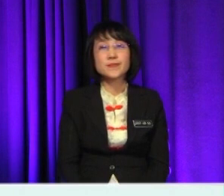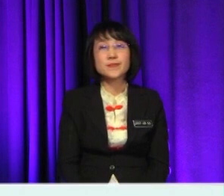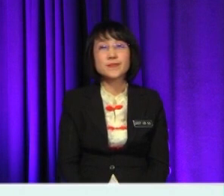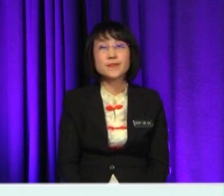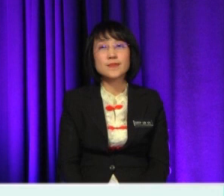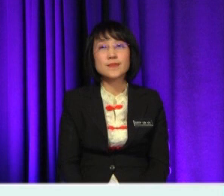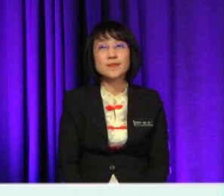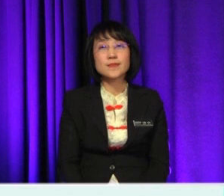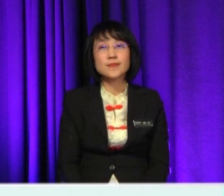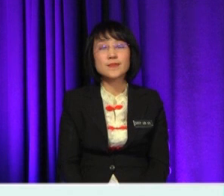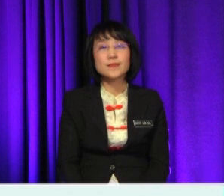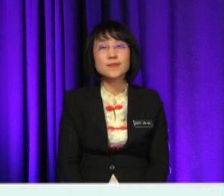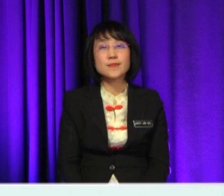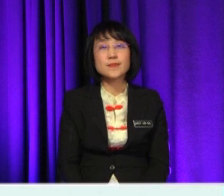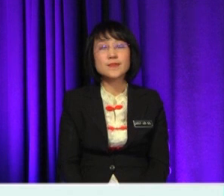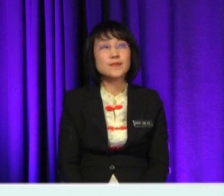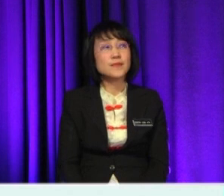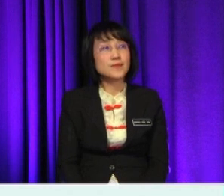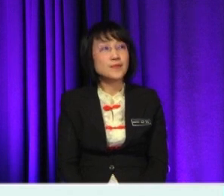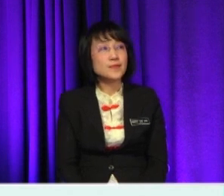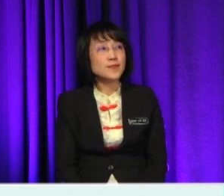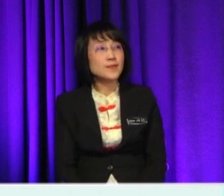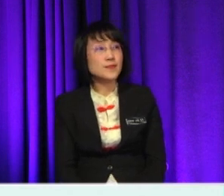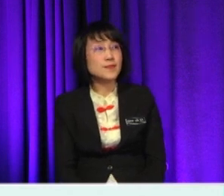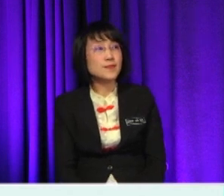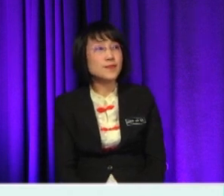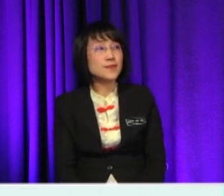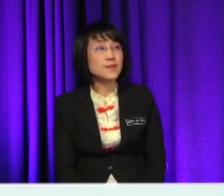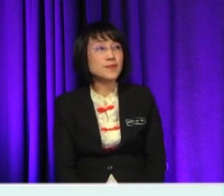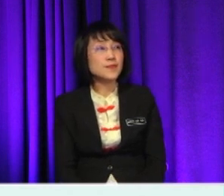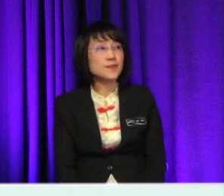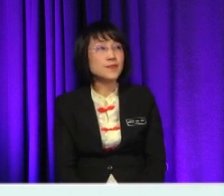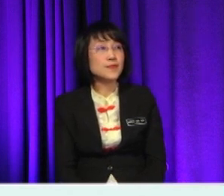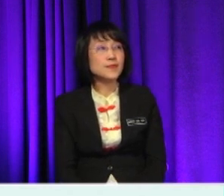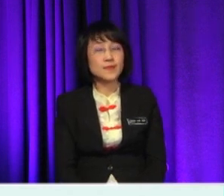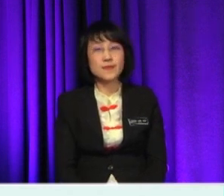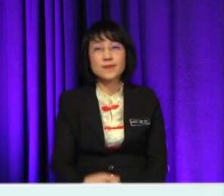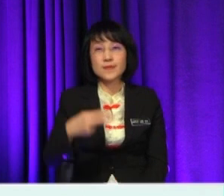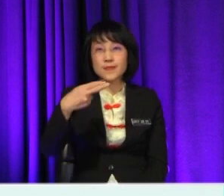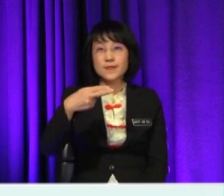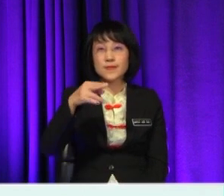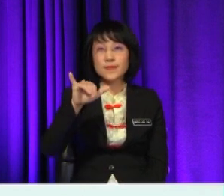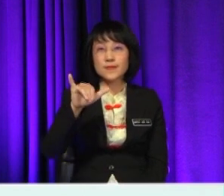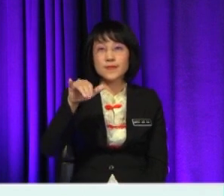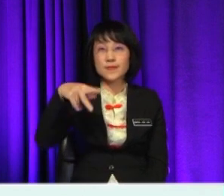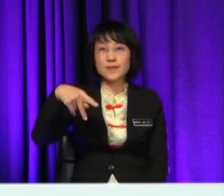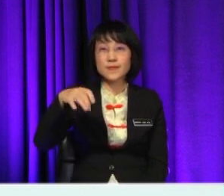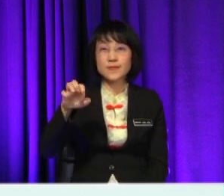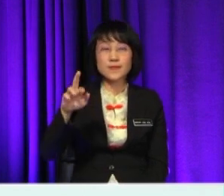with your Hyperbole? finger. Okay. Yes, hyperbole. That's another a joke that we